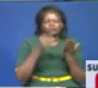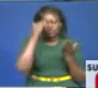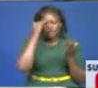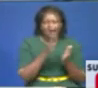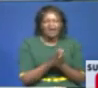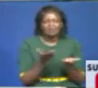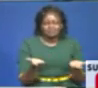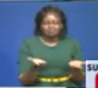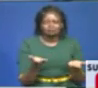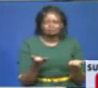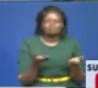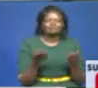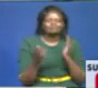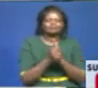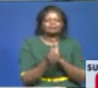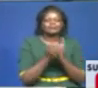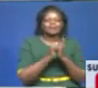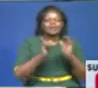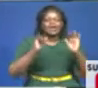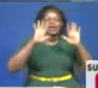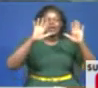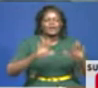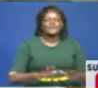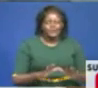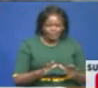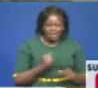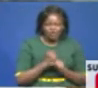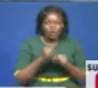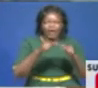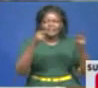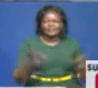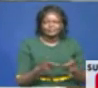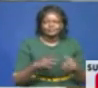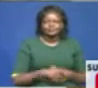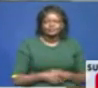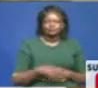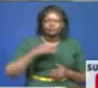the social skills, which are equally important in a workplace. We have a deficit of